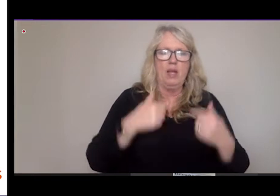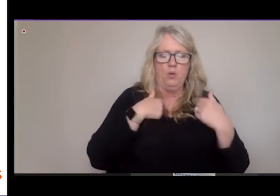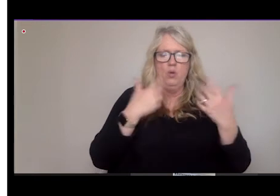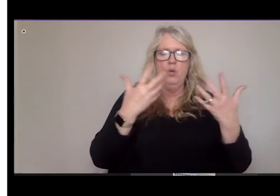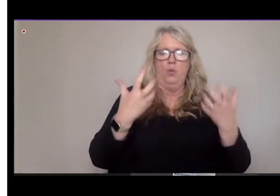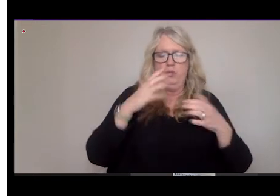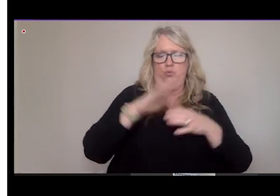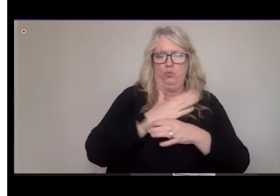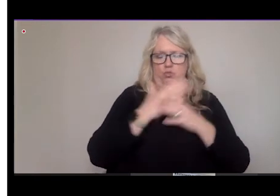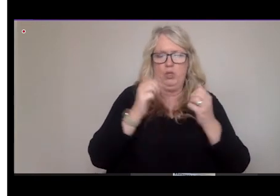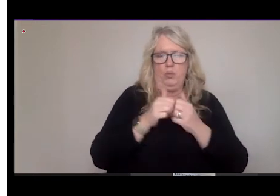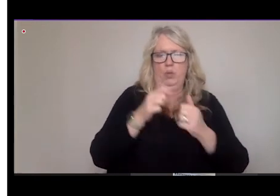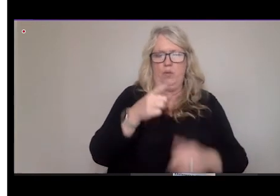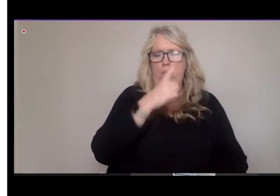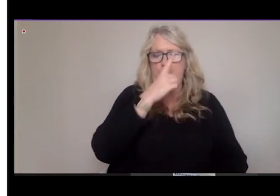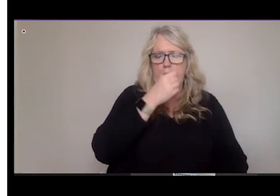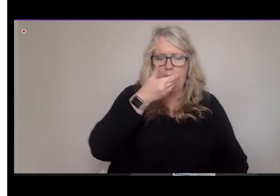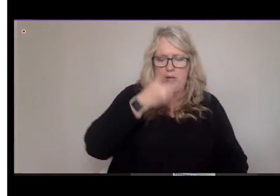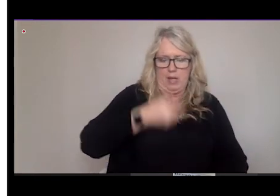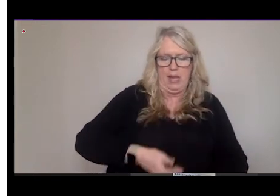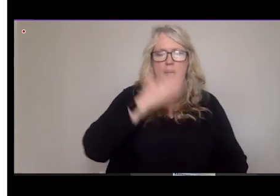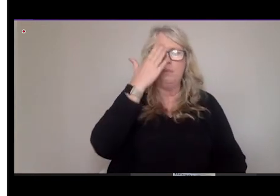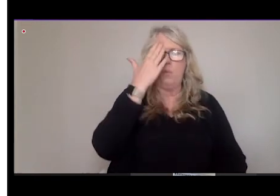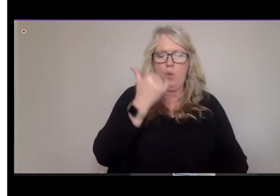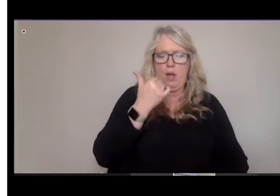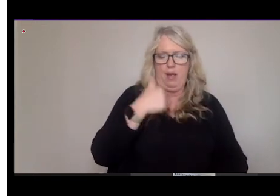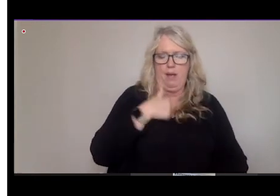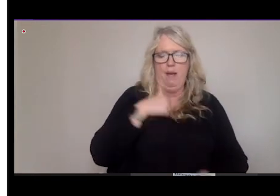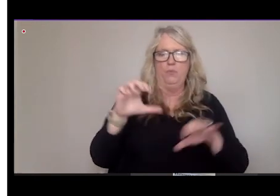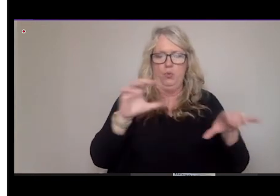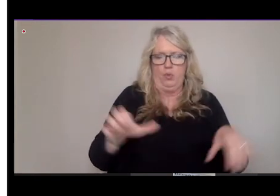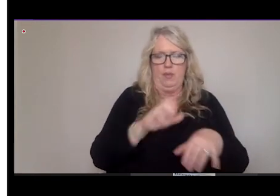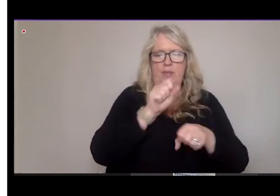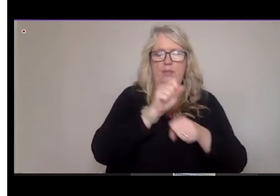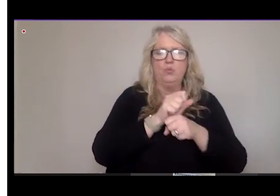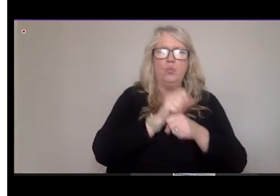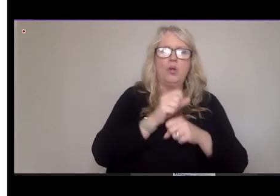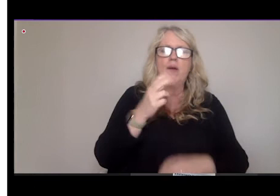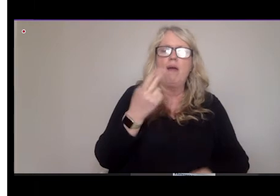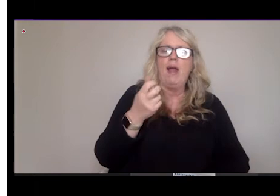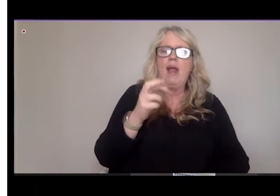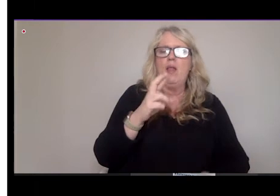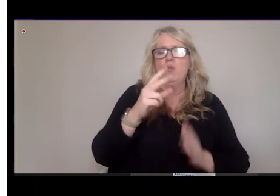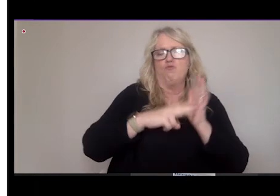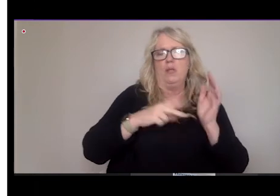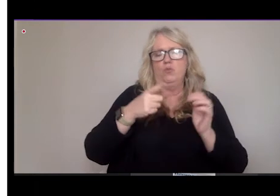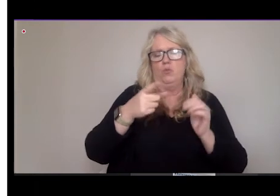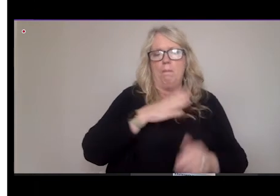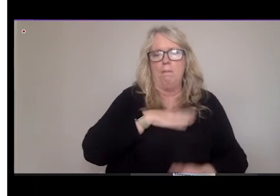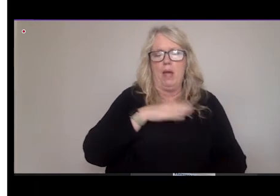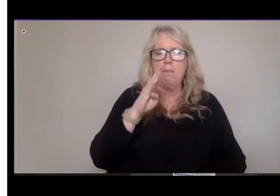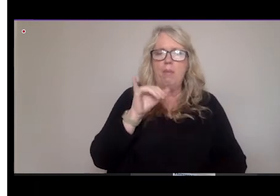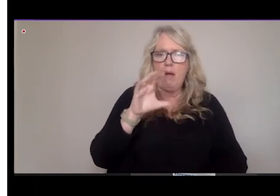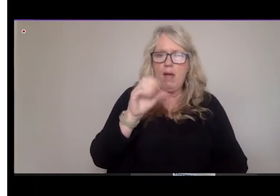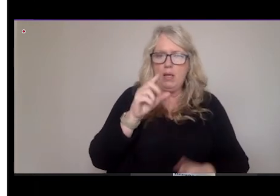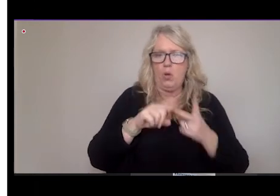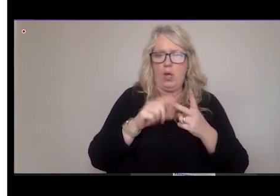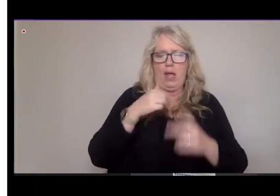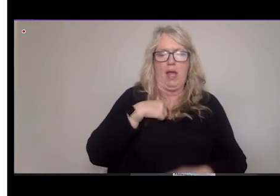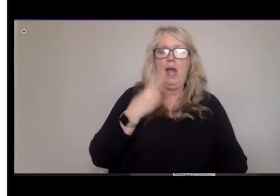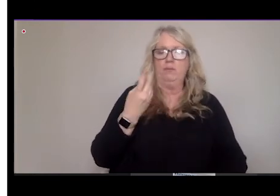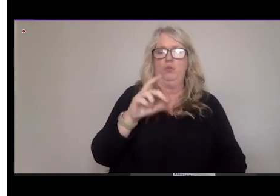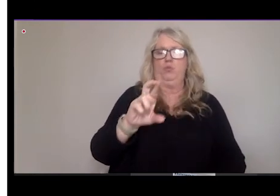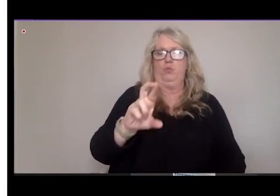I just wanted to share with you who I am and why I'm doing this work. Heather read you my